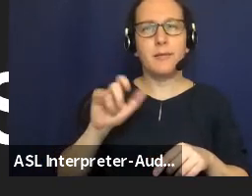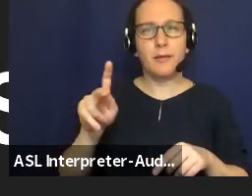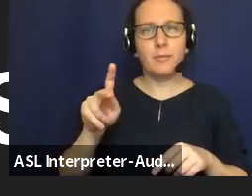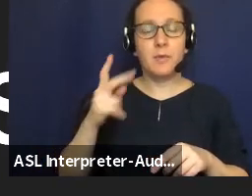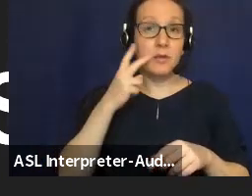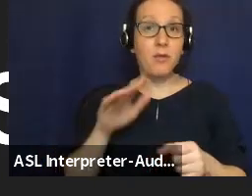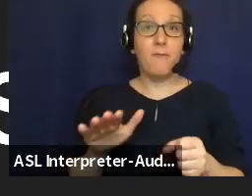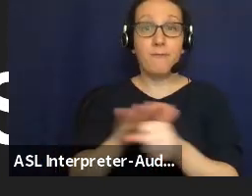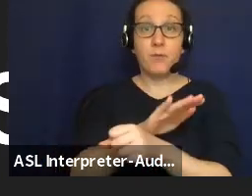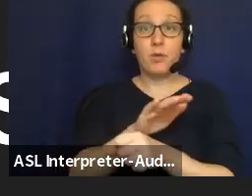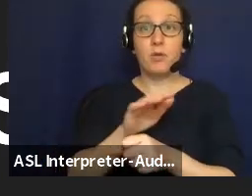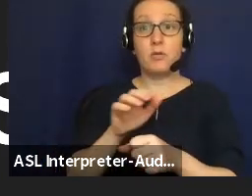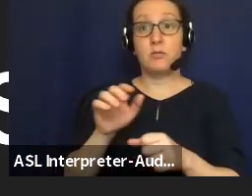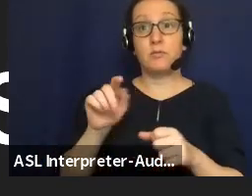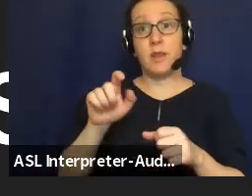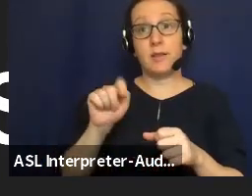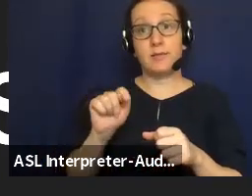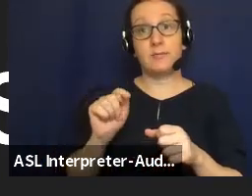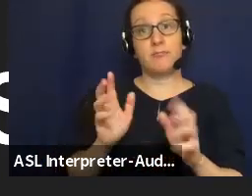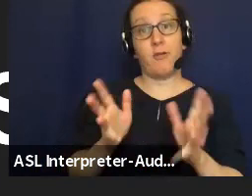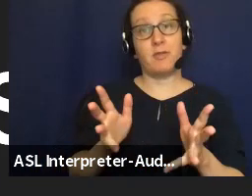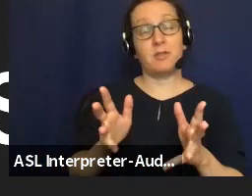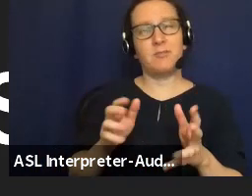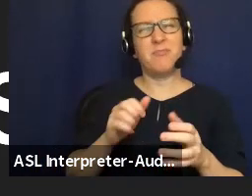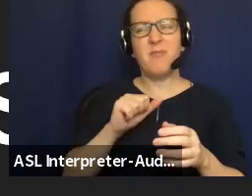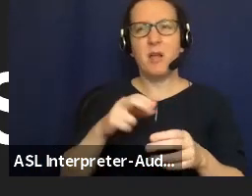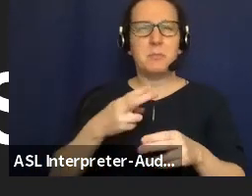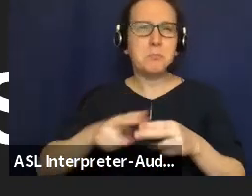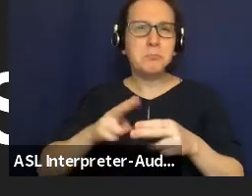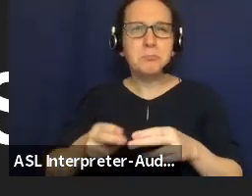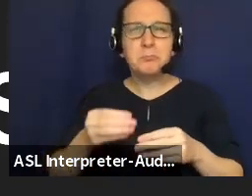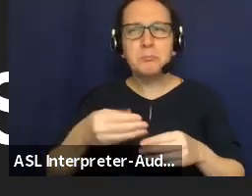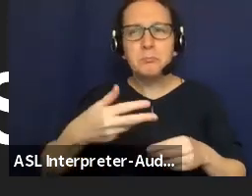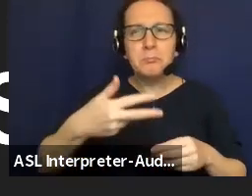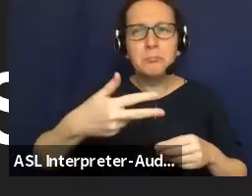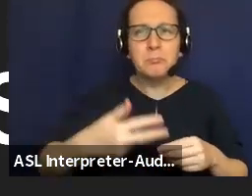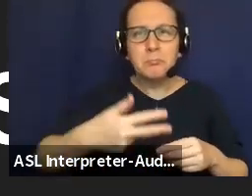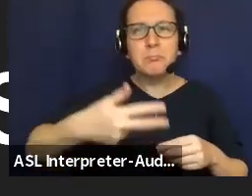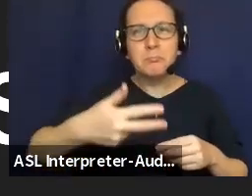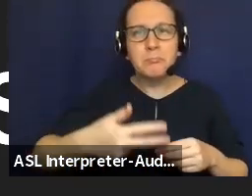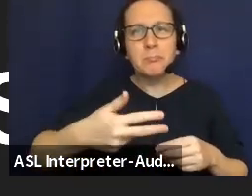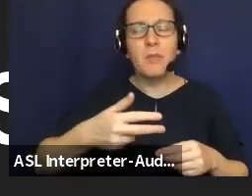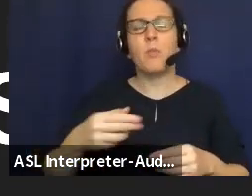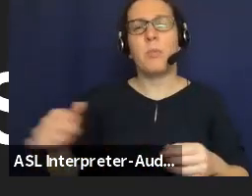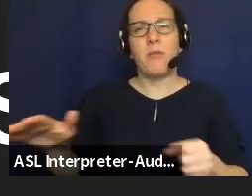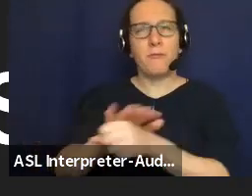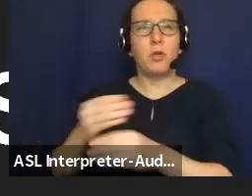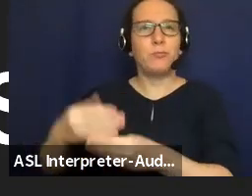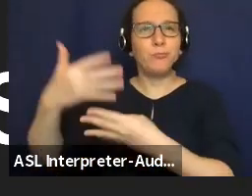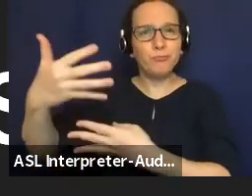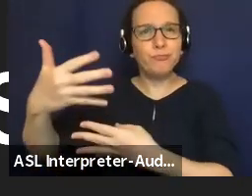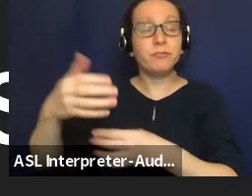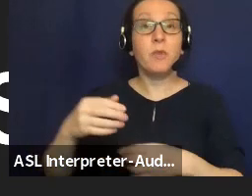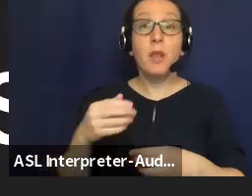conversation happening rather than little snippets that come to the bottom of the screen through closed captioning. If you have a comment